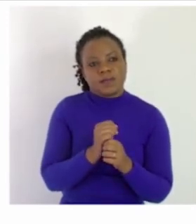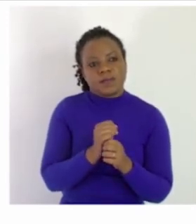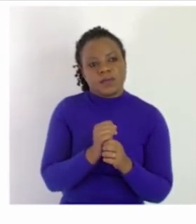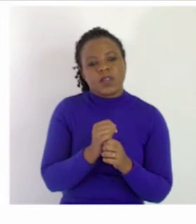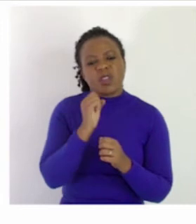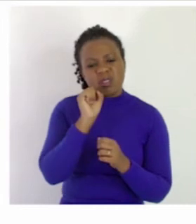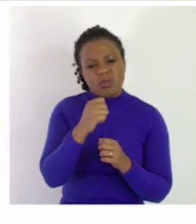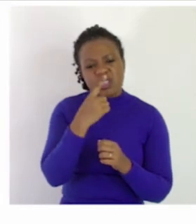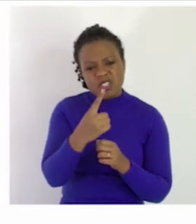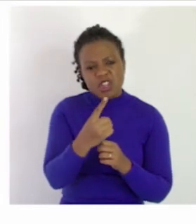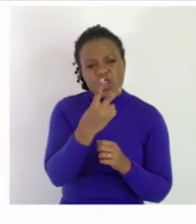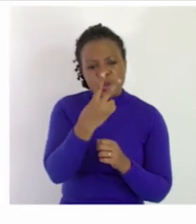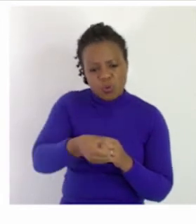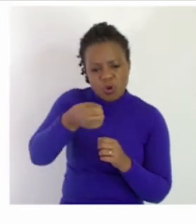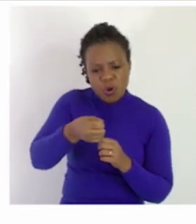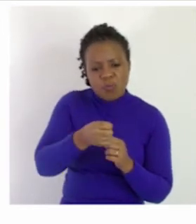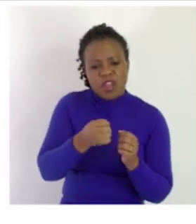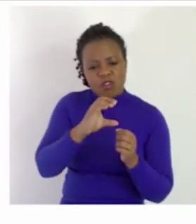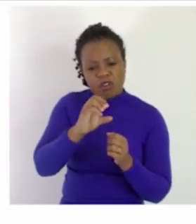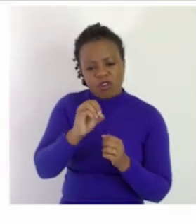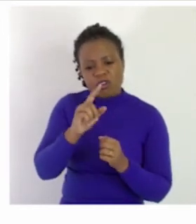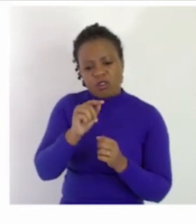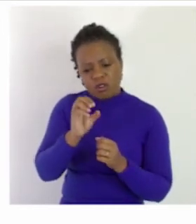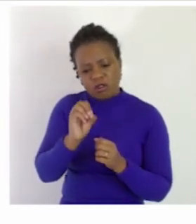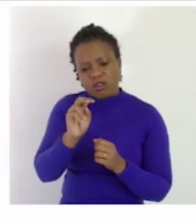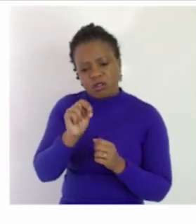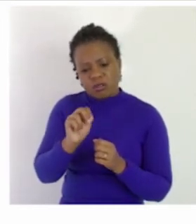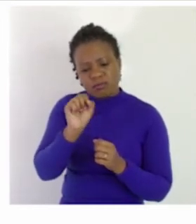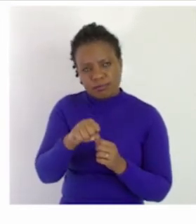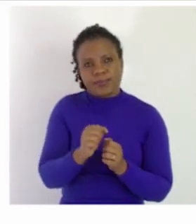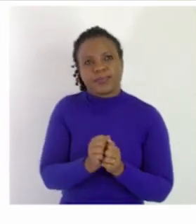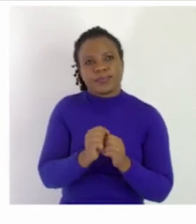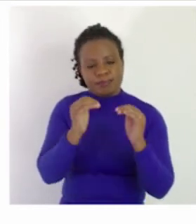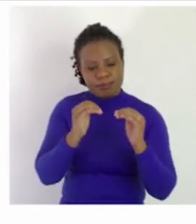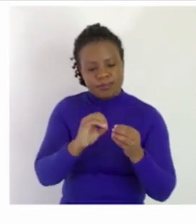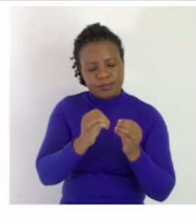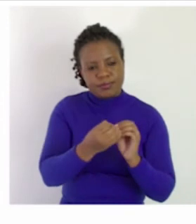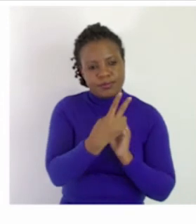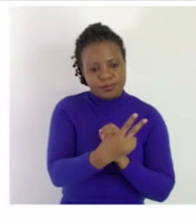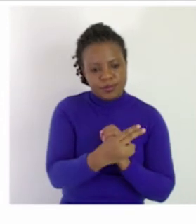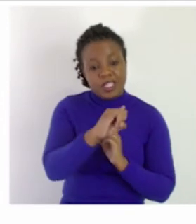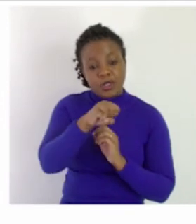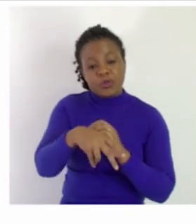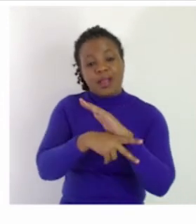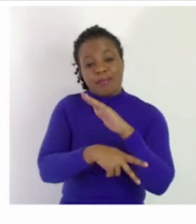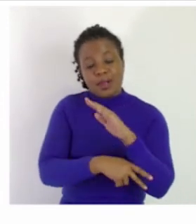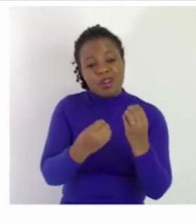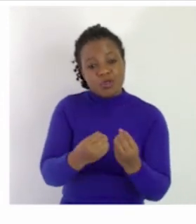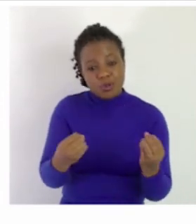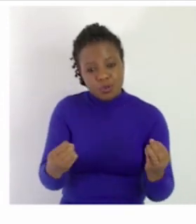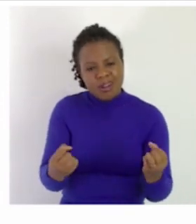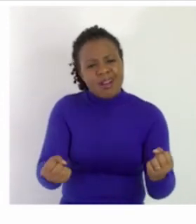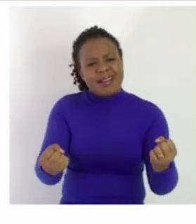of cotton. All right. The next one is junior primary children